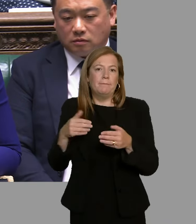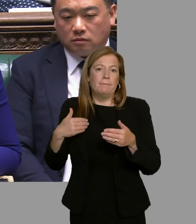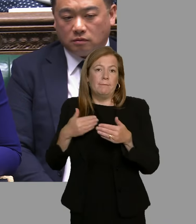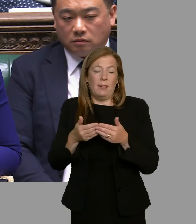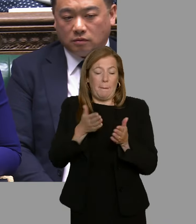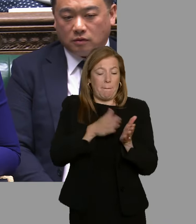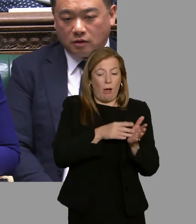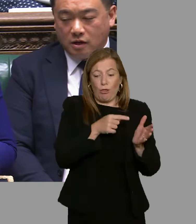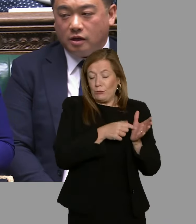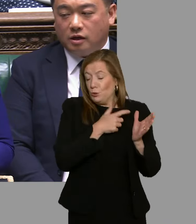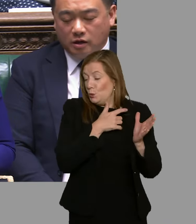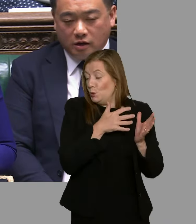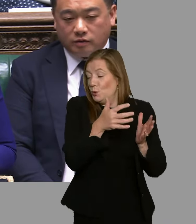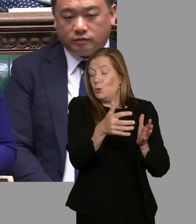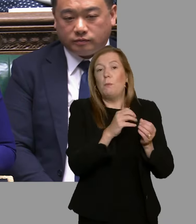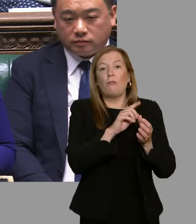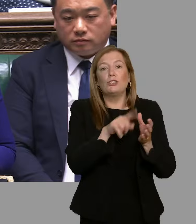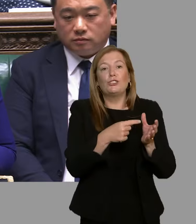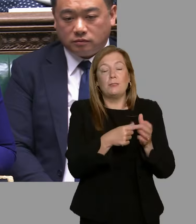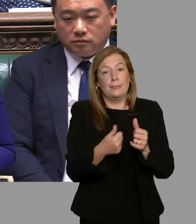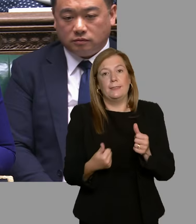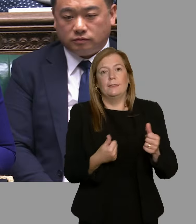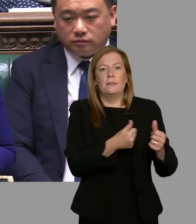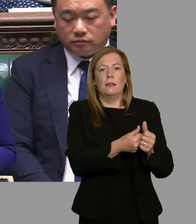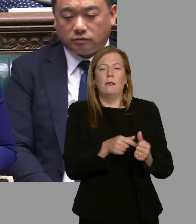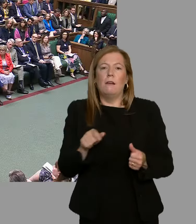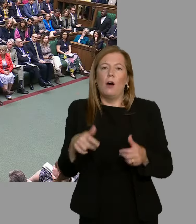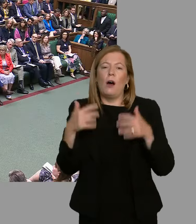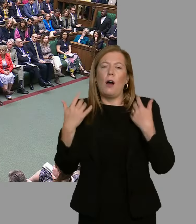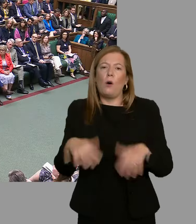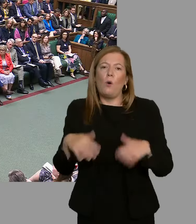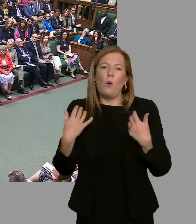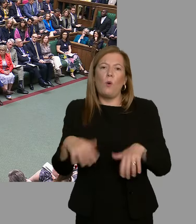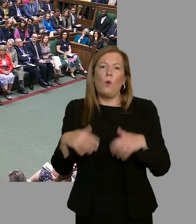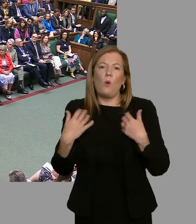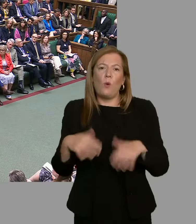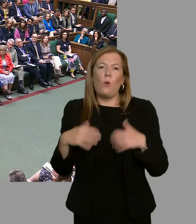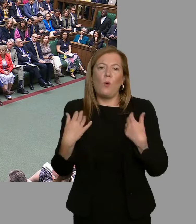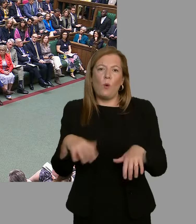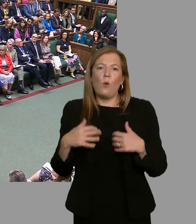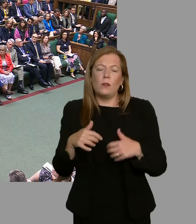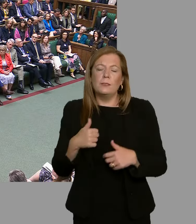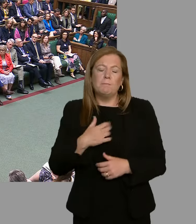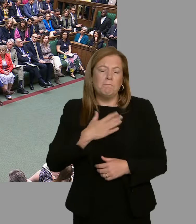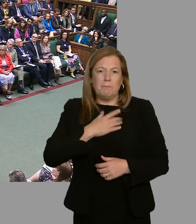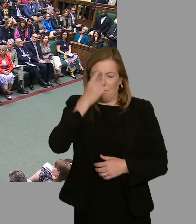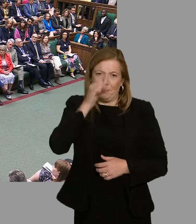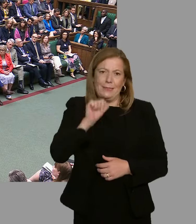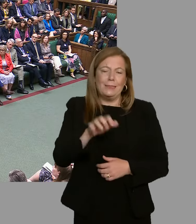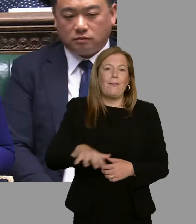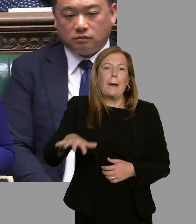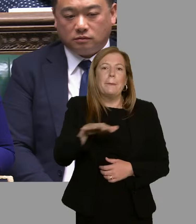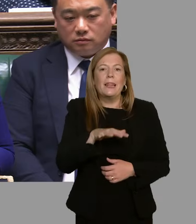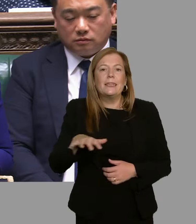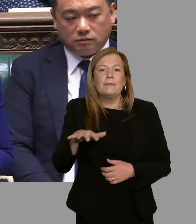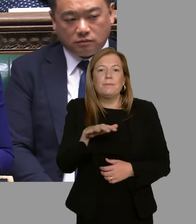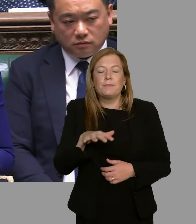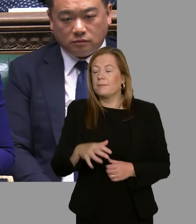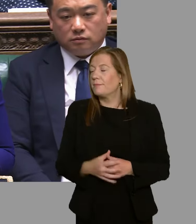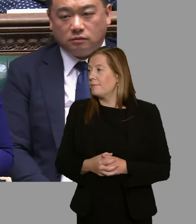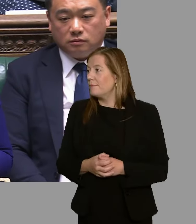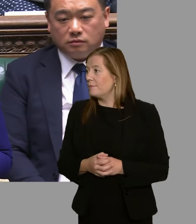his extraordinary service and send my best wishes to his family. And also, before we start, Mr Speaker, I would like to say to the Prime Minister